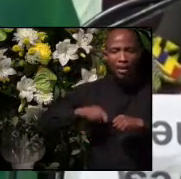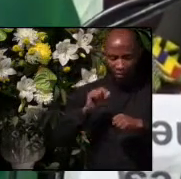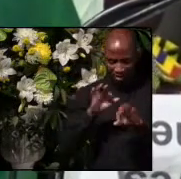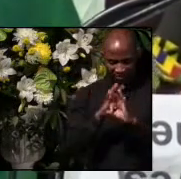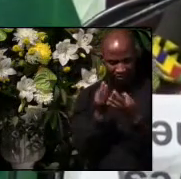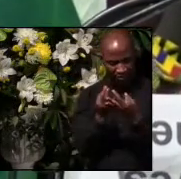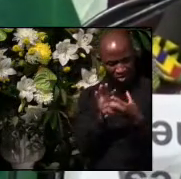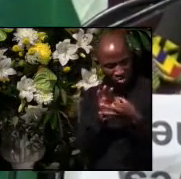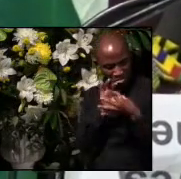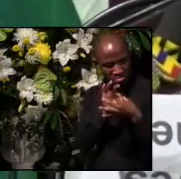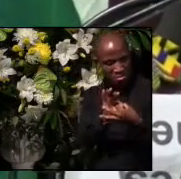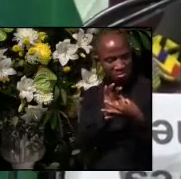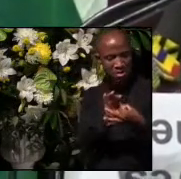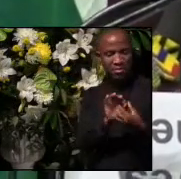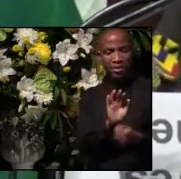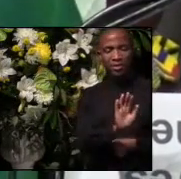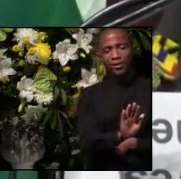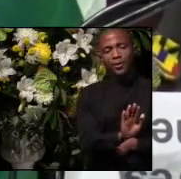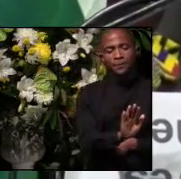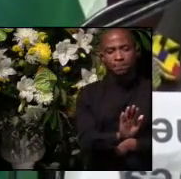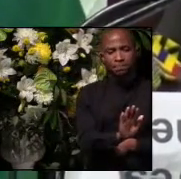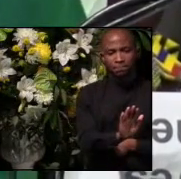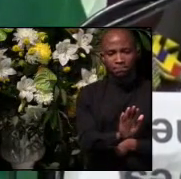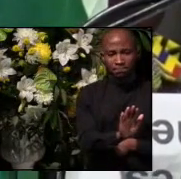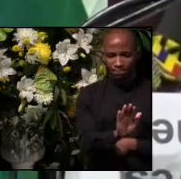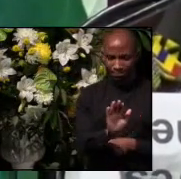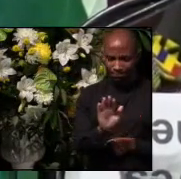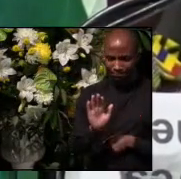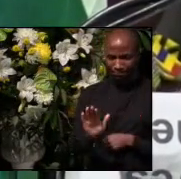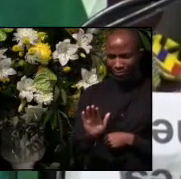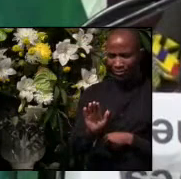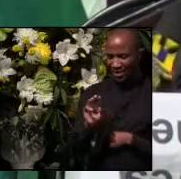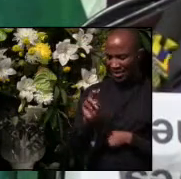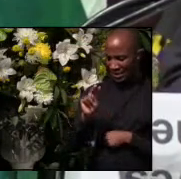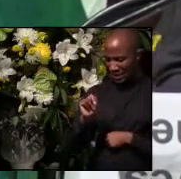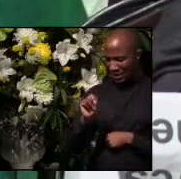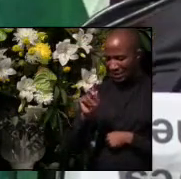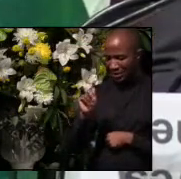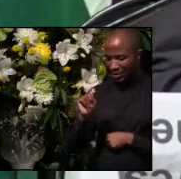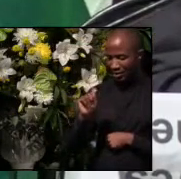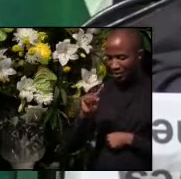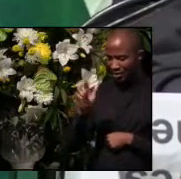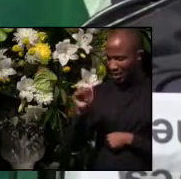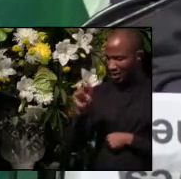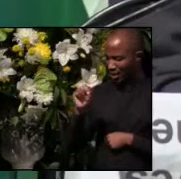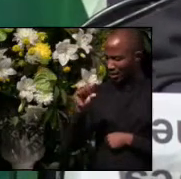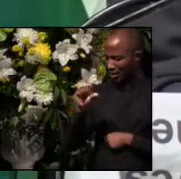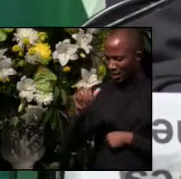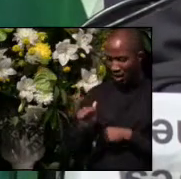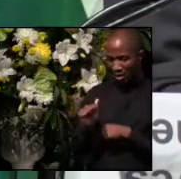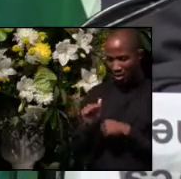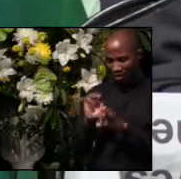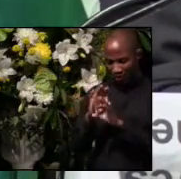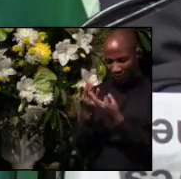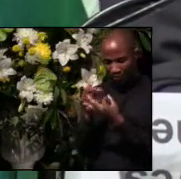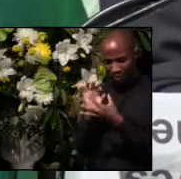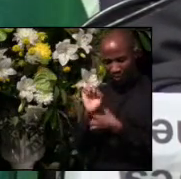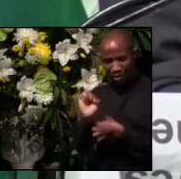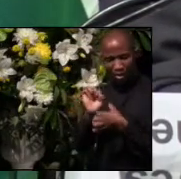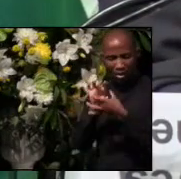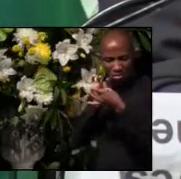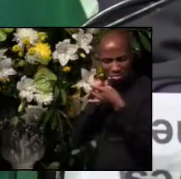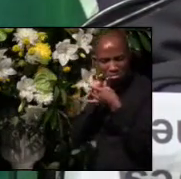we have a relationship with the family of ritan zanga maybe I'm committing the same